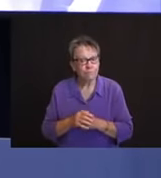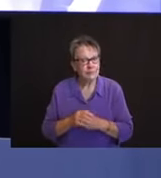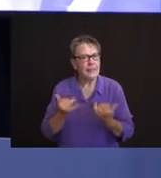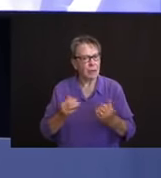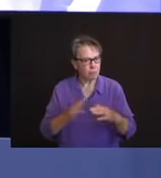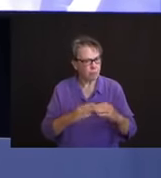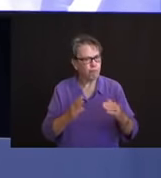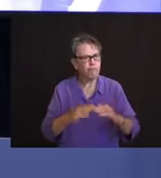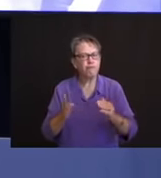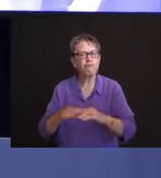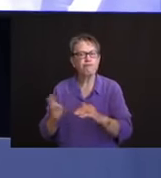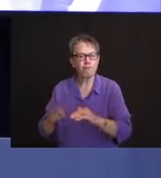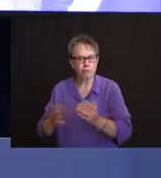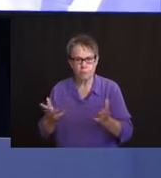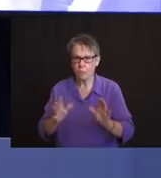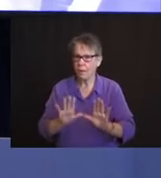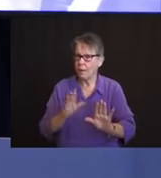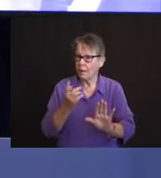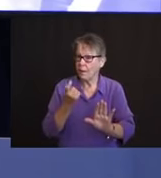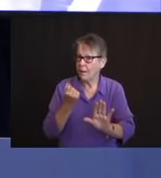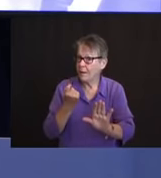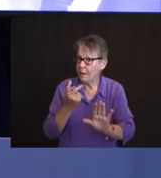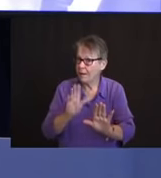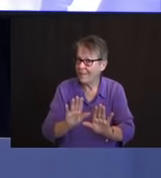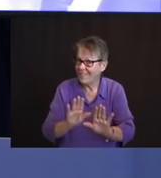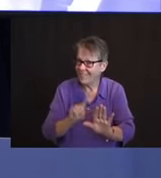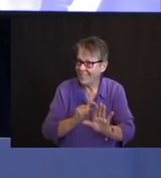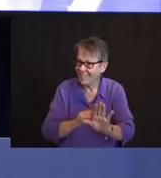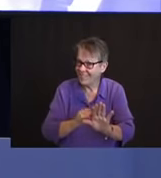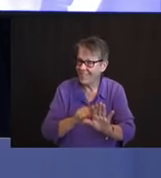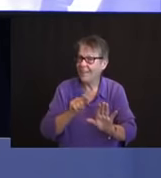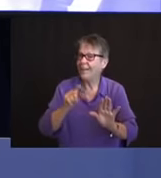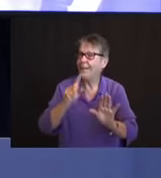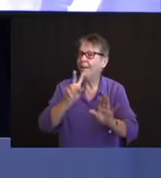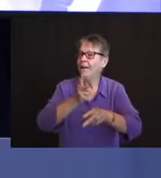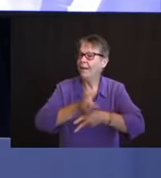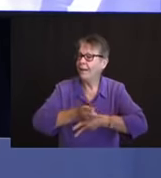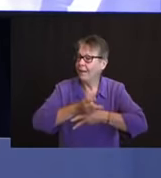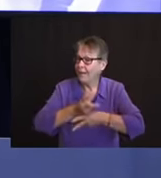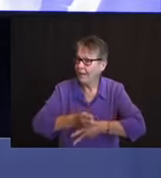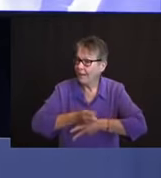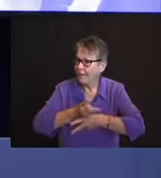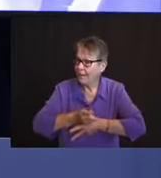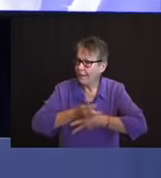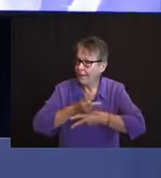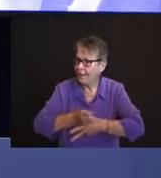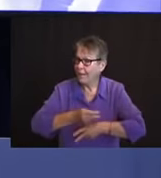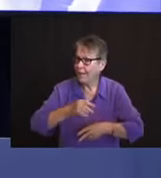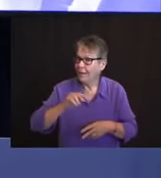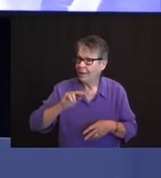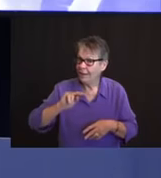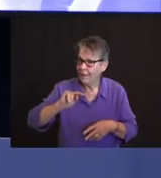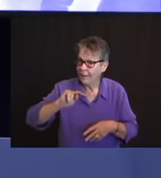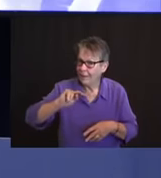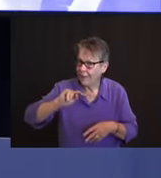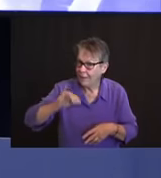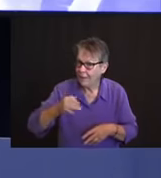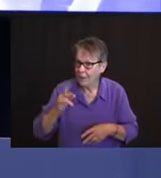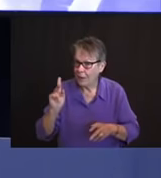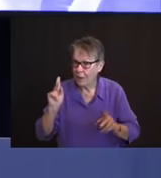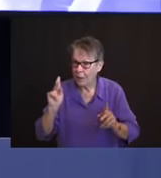most important that we still remain vigilant. New Jersey residents have done such a great job in reducing the spread of the virus in our